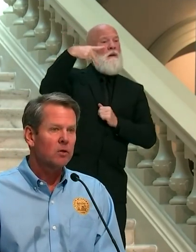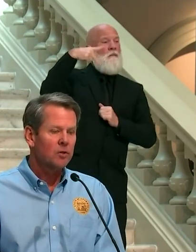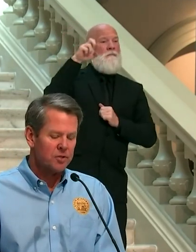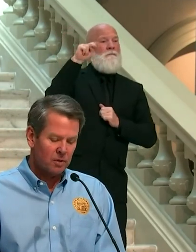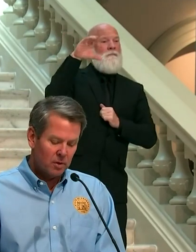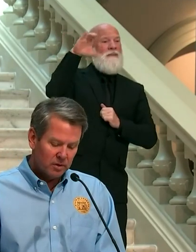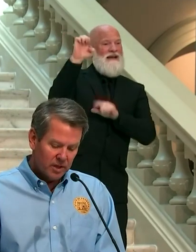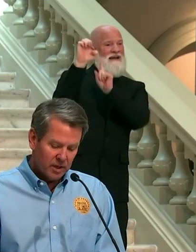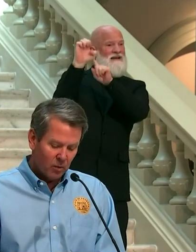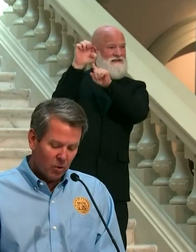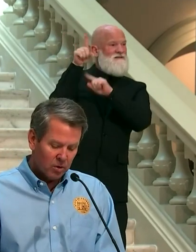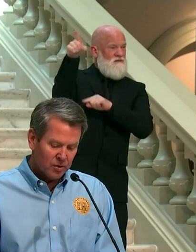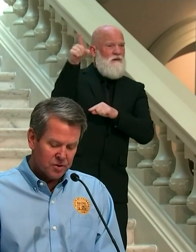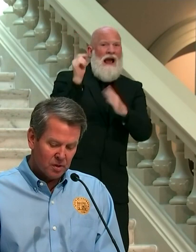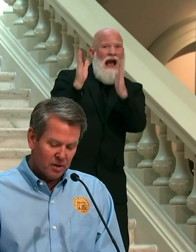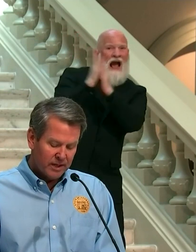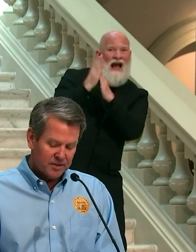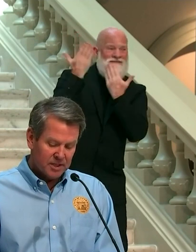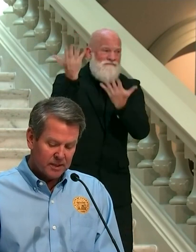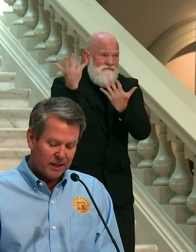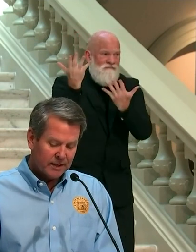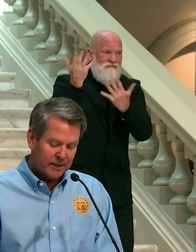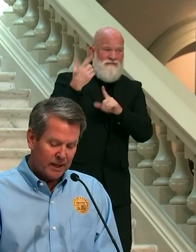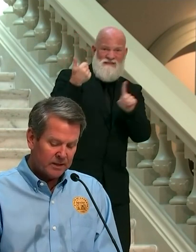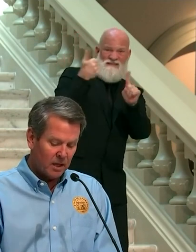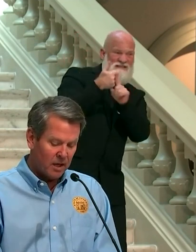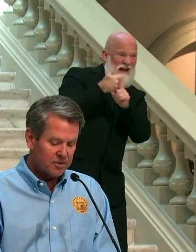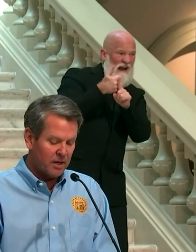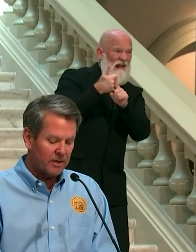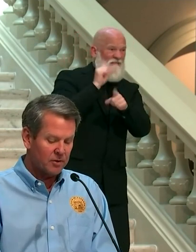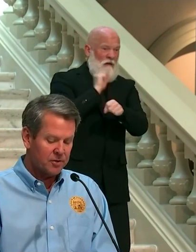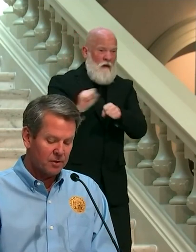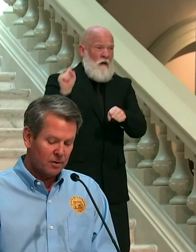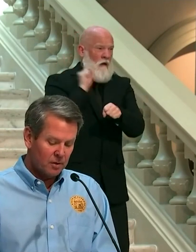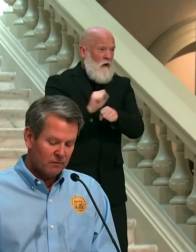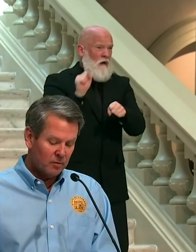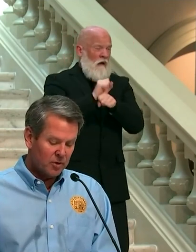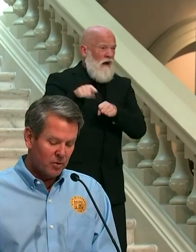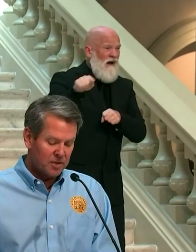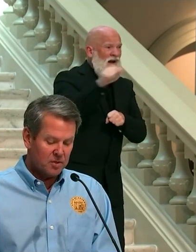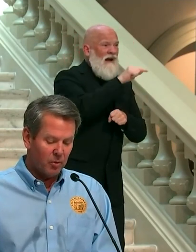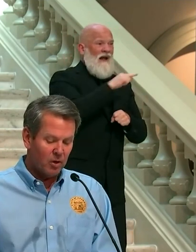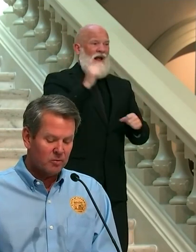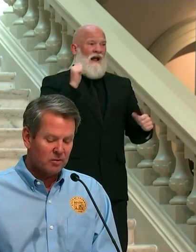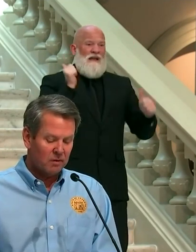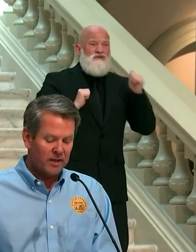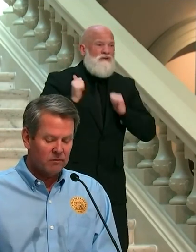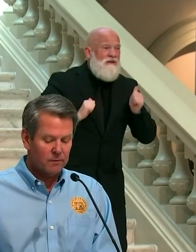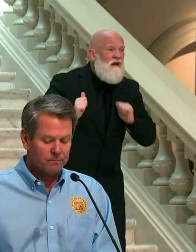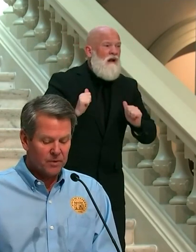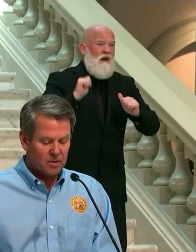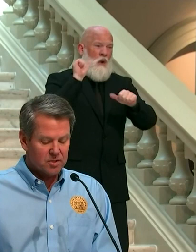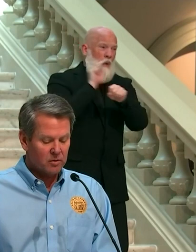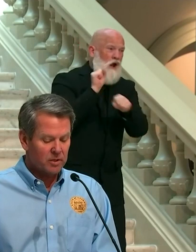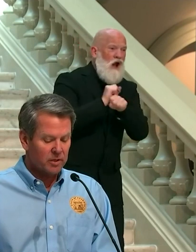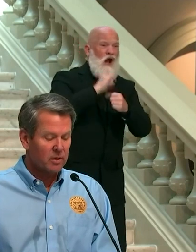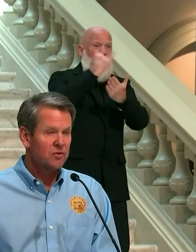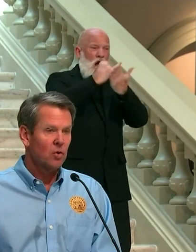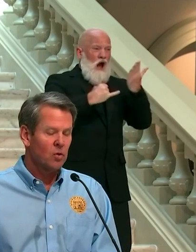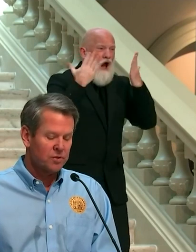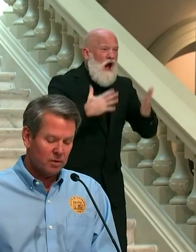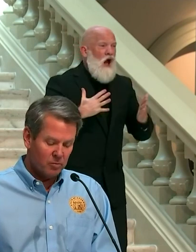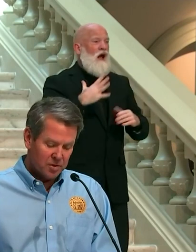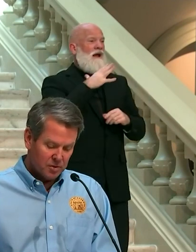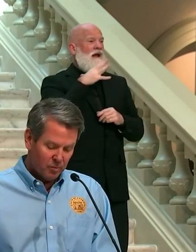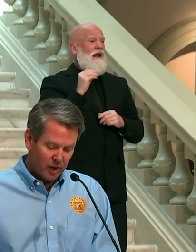or campgrounds. And Governor Kemp is activating 1,000 additional National Guard members. That brings the total to 3,000.